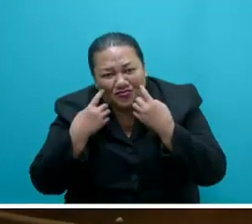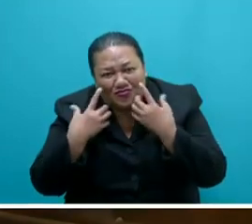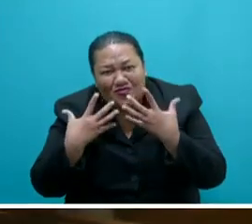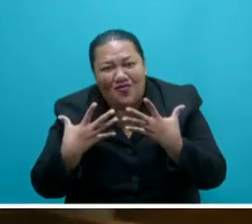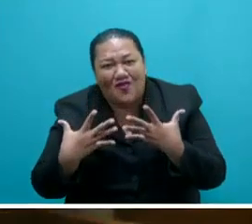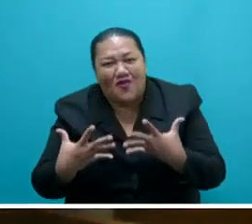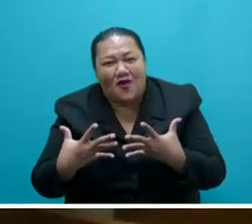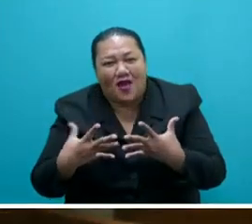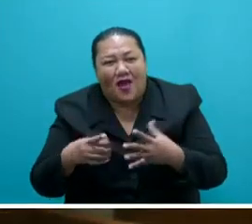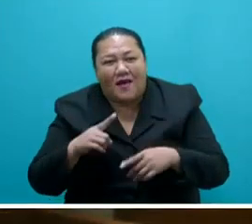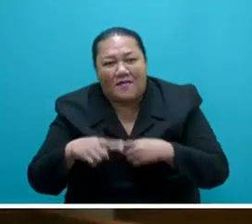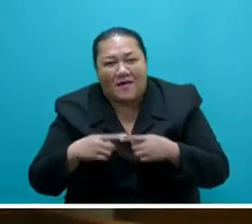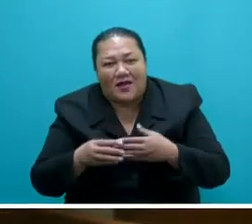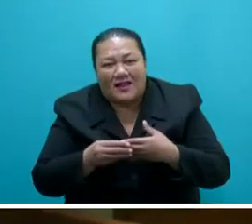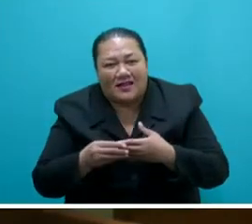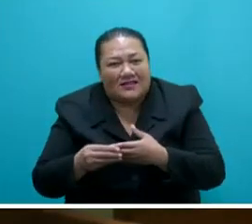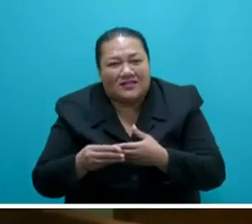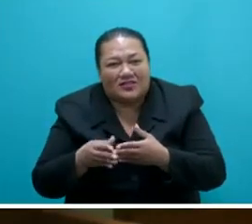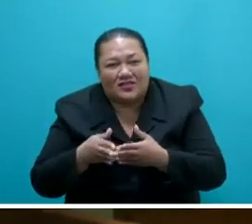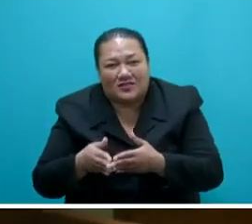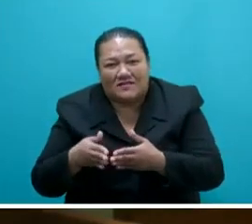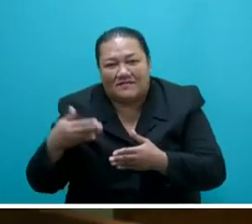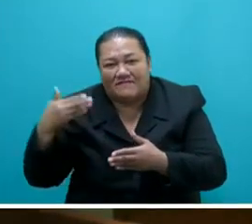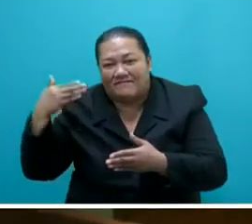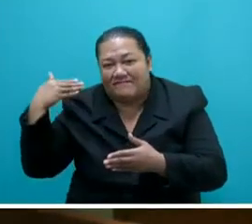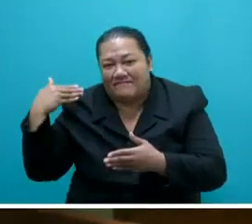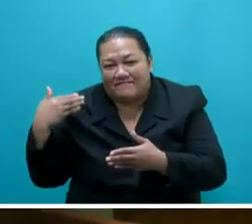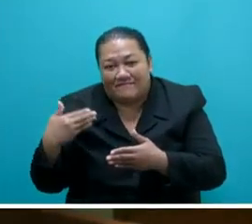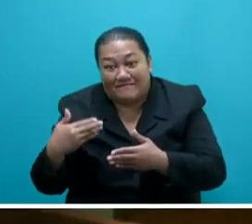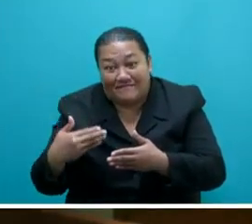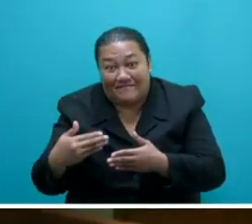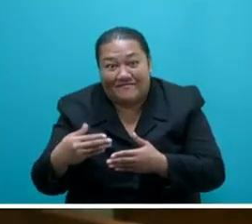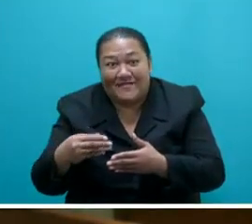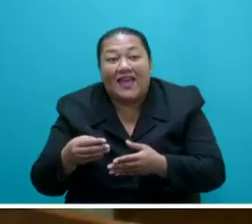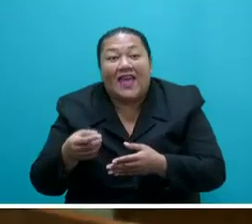the course of his lifetime of service to the Fijian people.